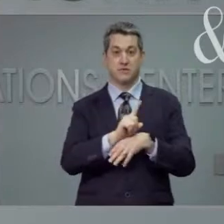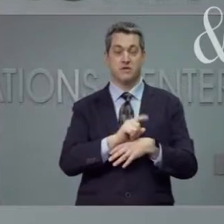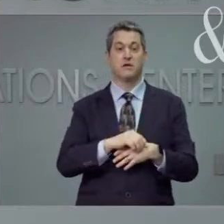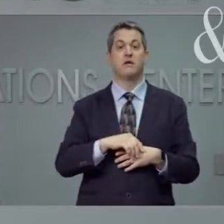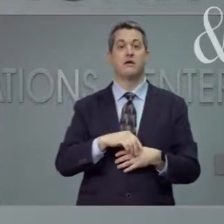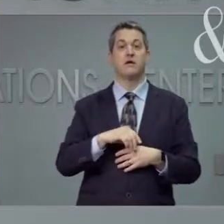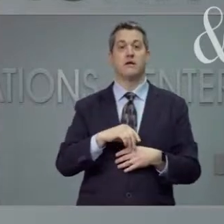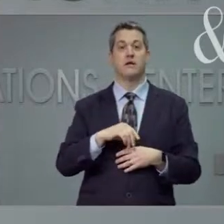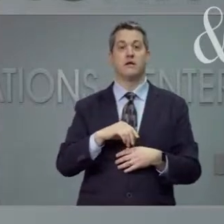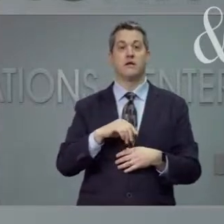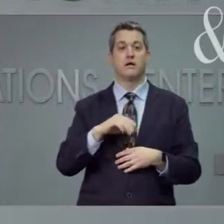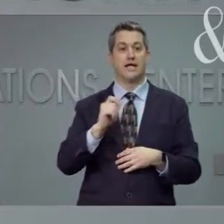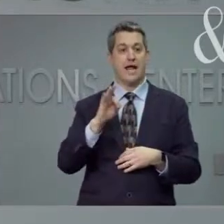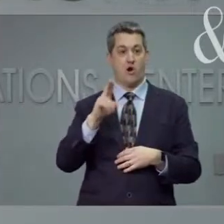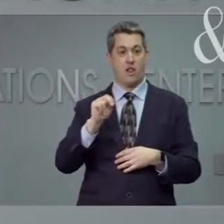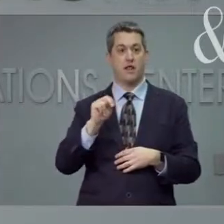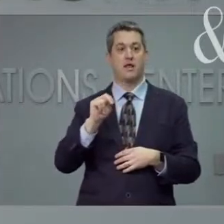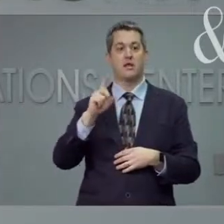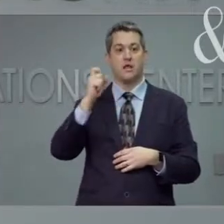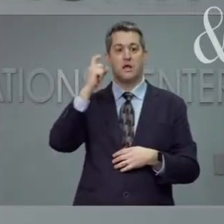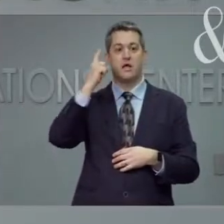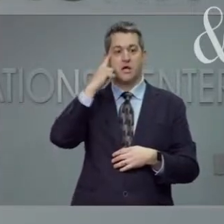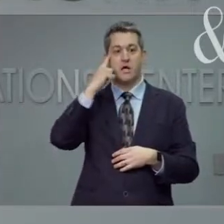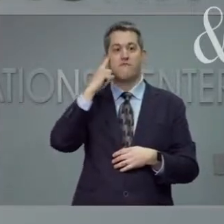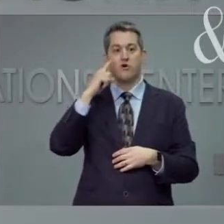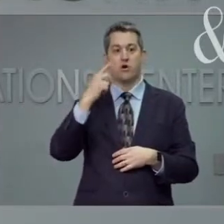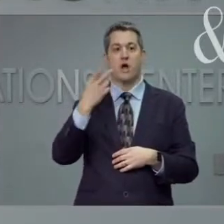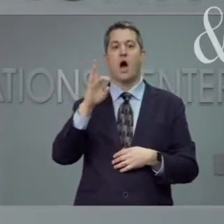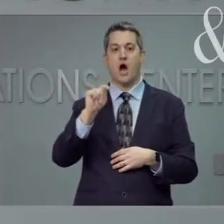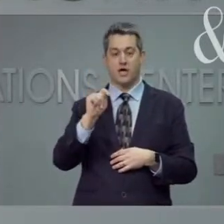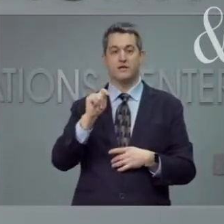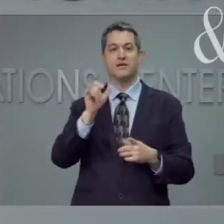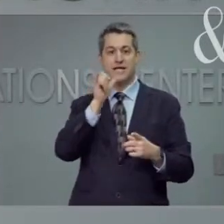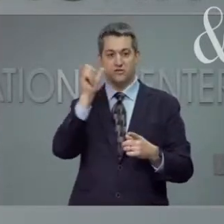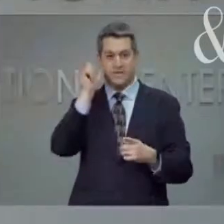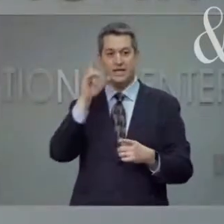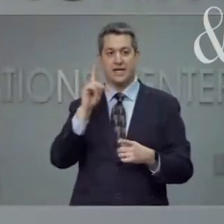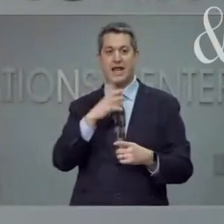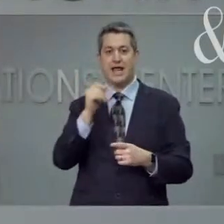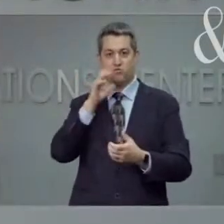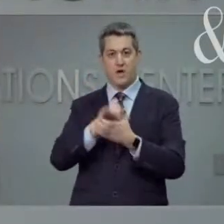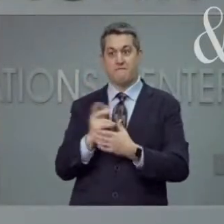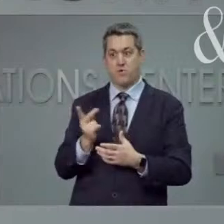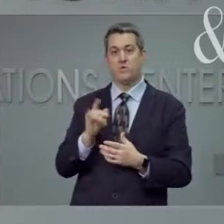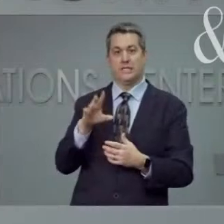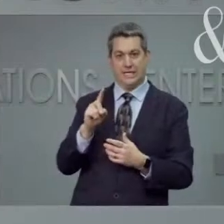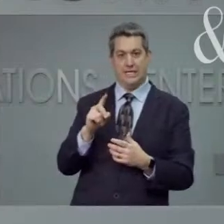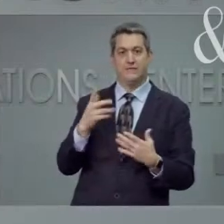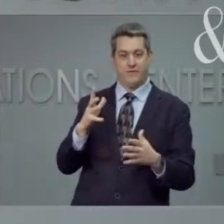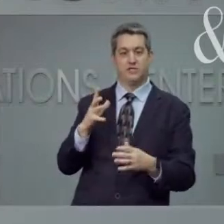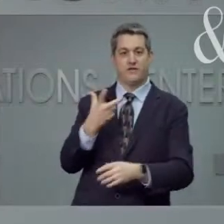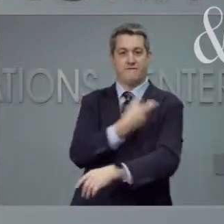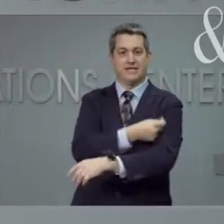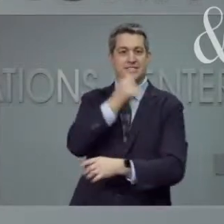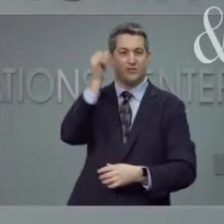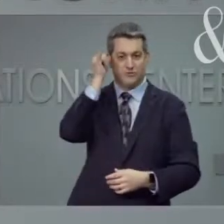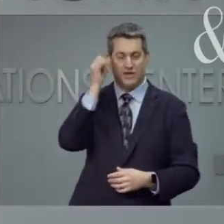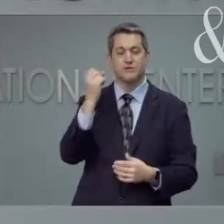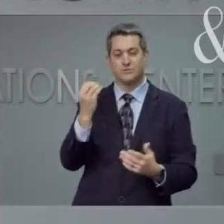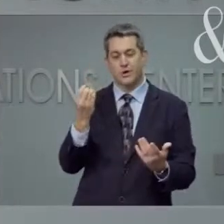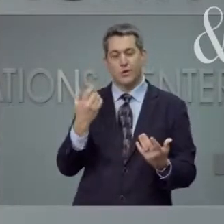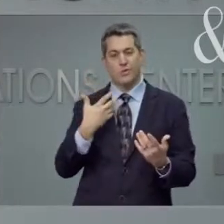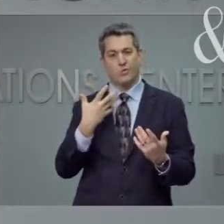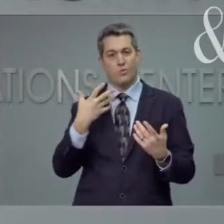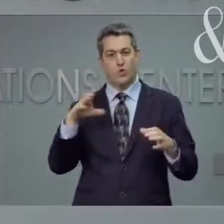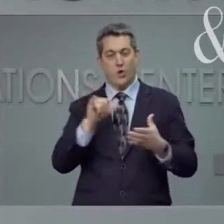vaccine publicly, I think yesterday or today. So we're doing that to show people that this vaccine is safe